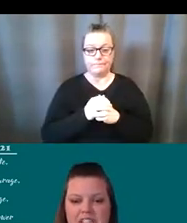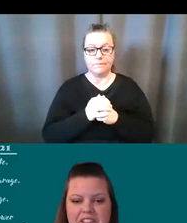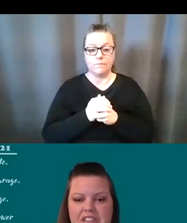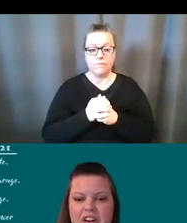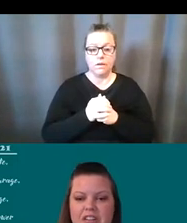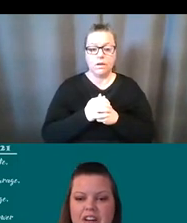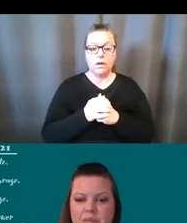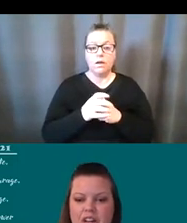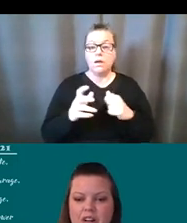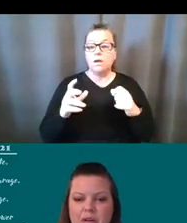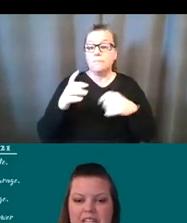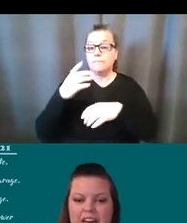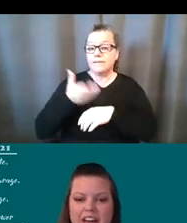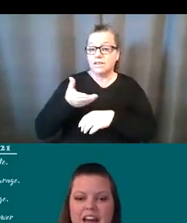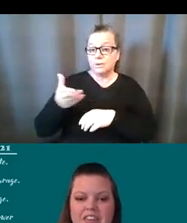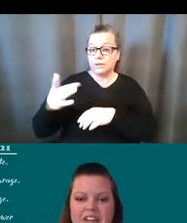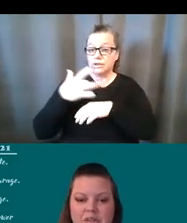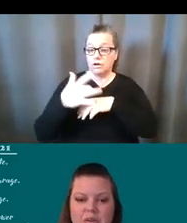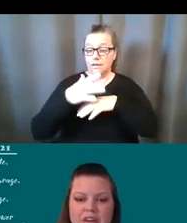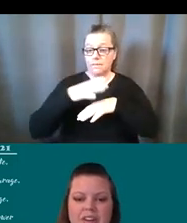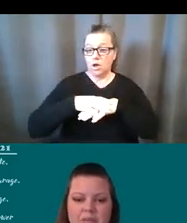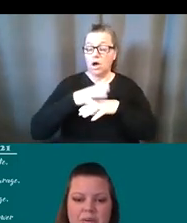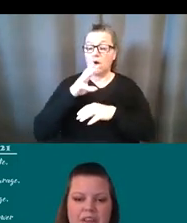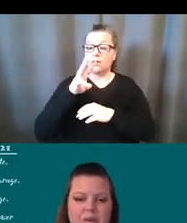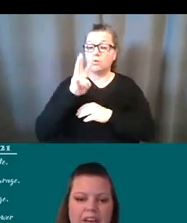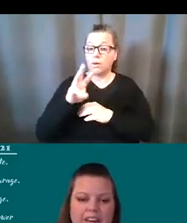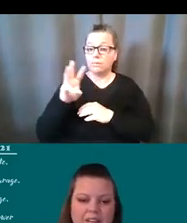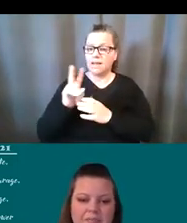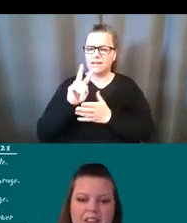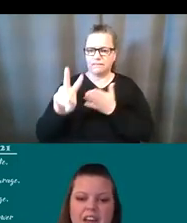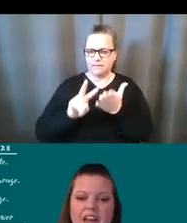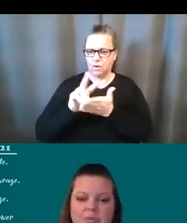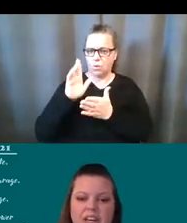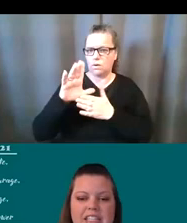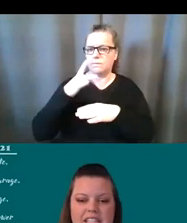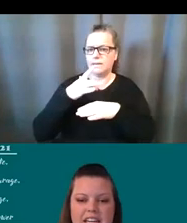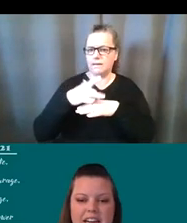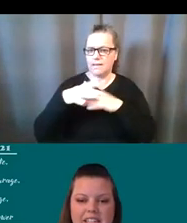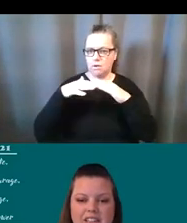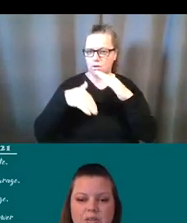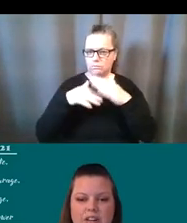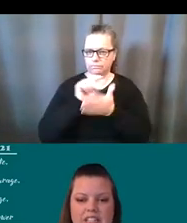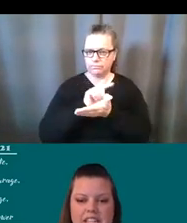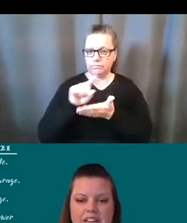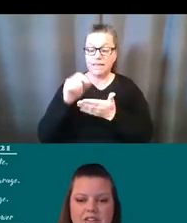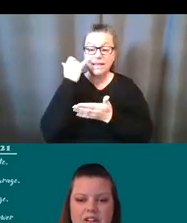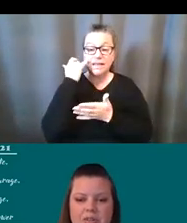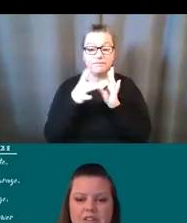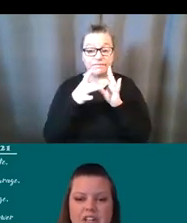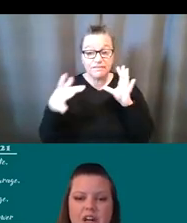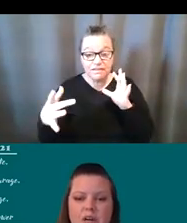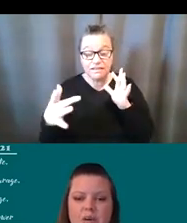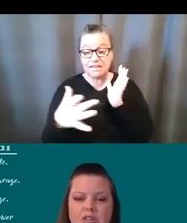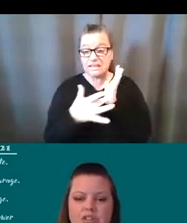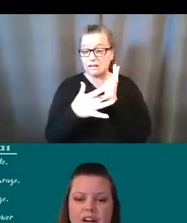Session materials are available on our website, and videos will be available within a week. If we get disconnected or run into technical